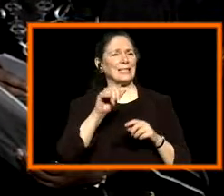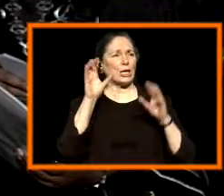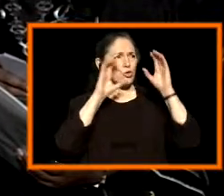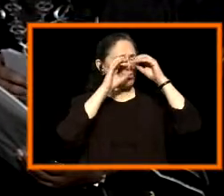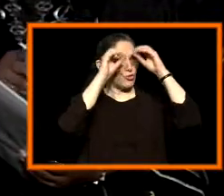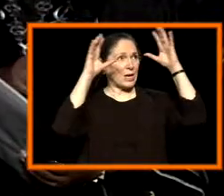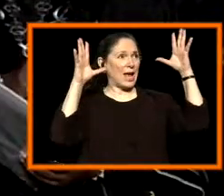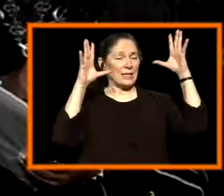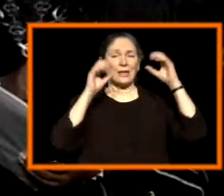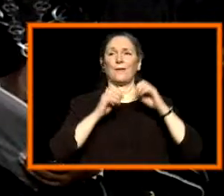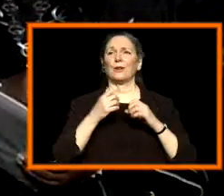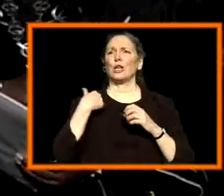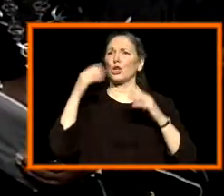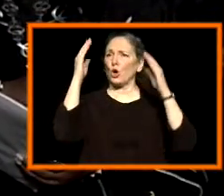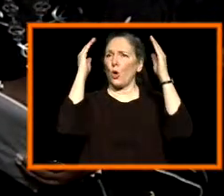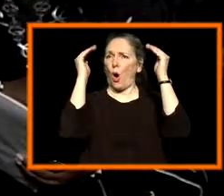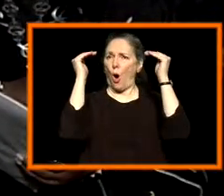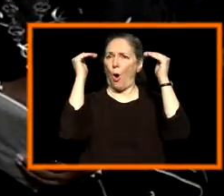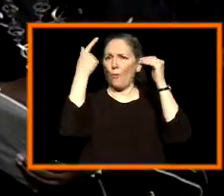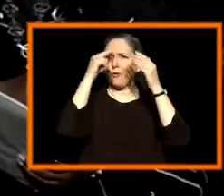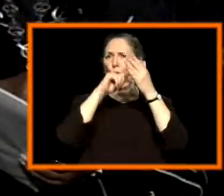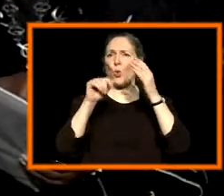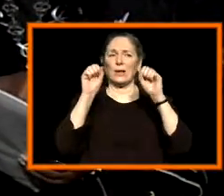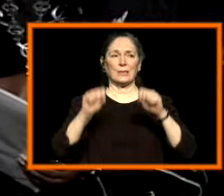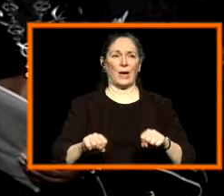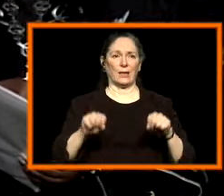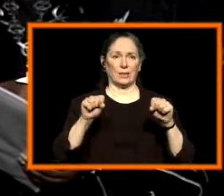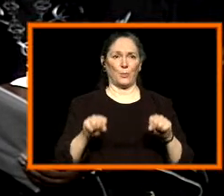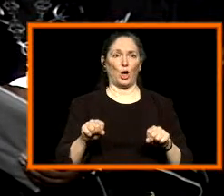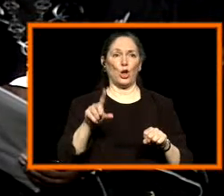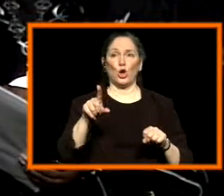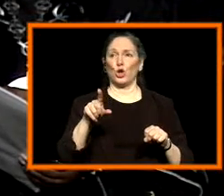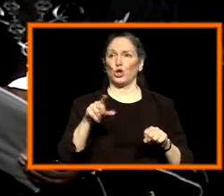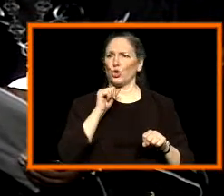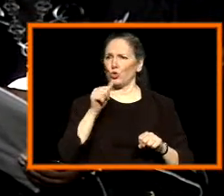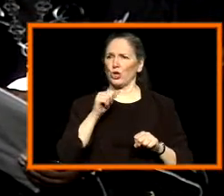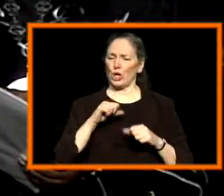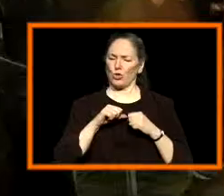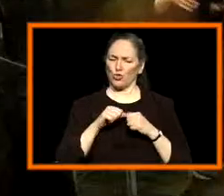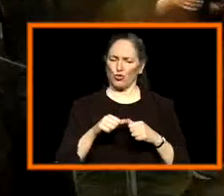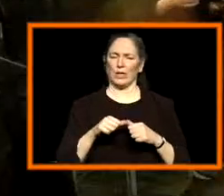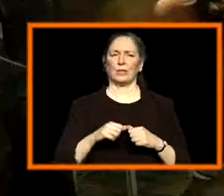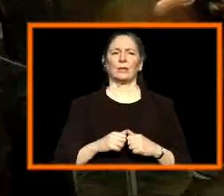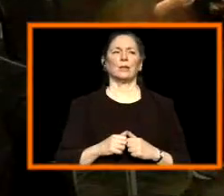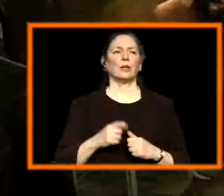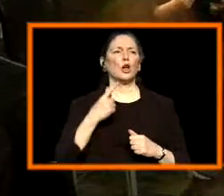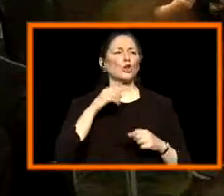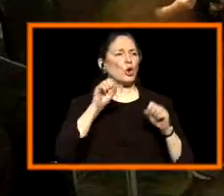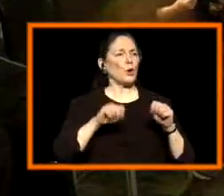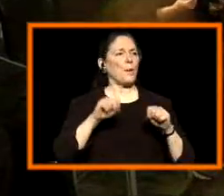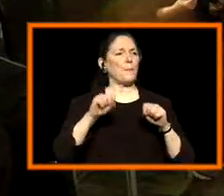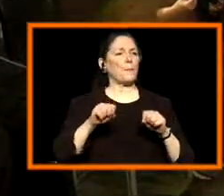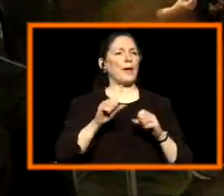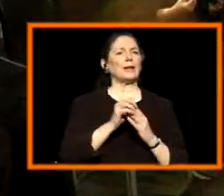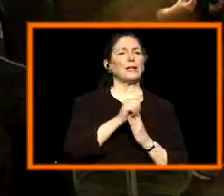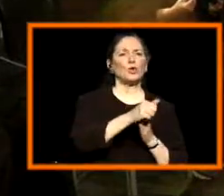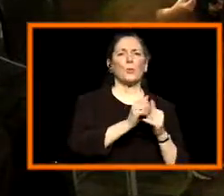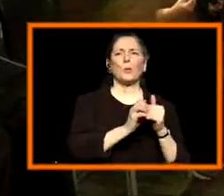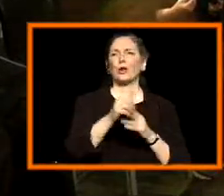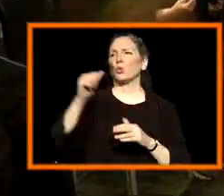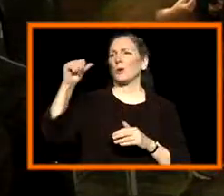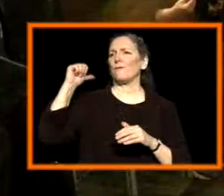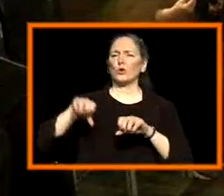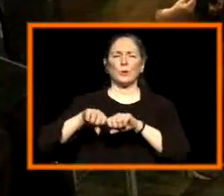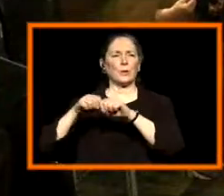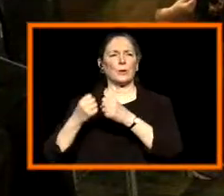creativity, your hope for what is possible, your sheer grit, your ability to bend and your refusal